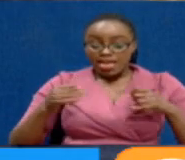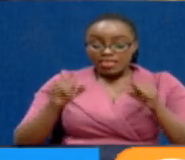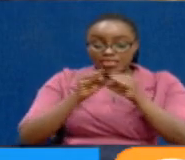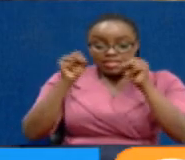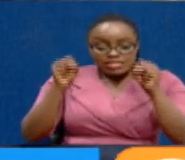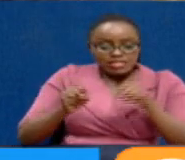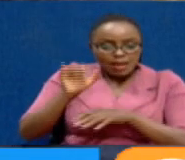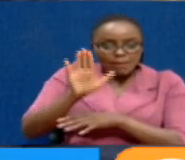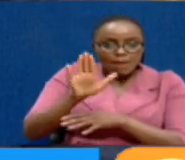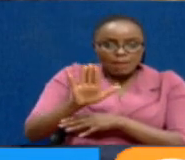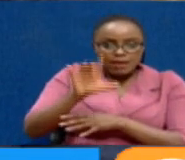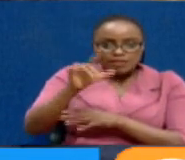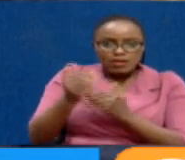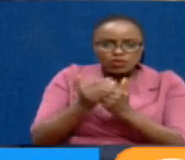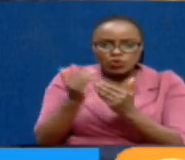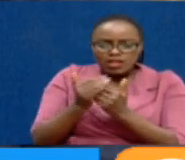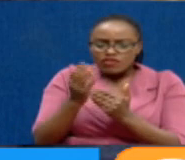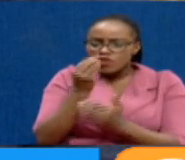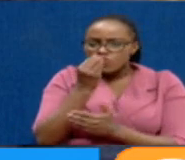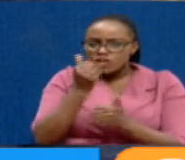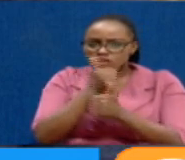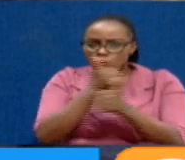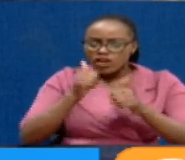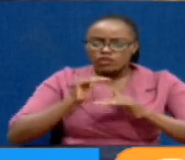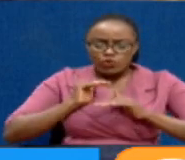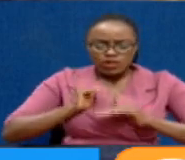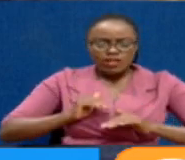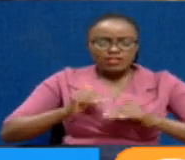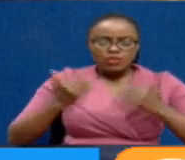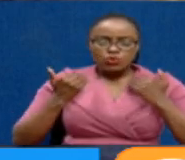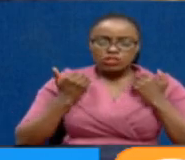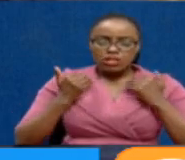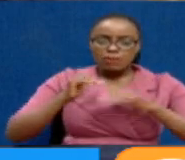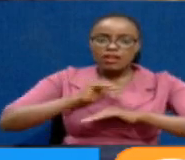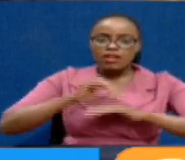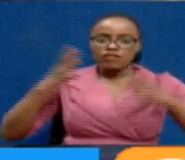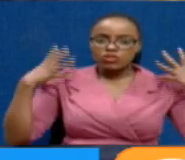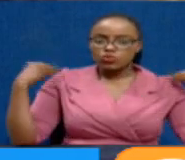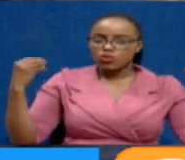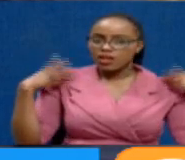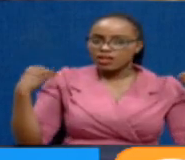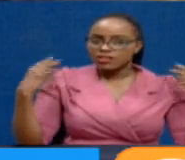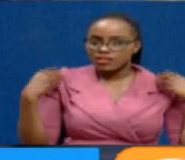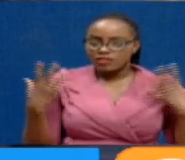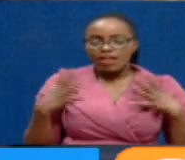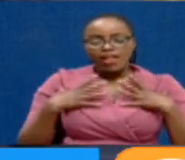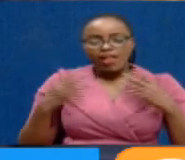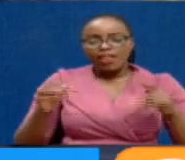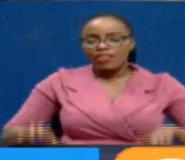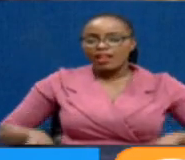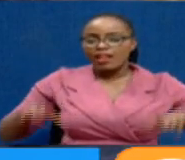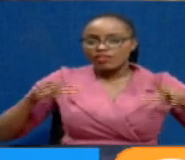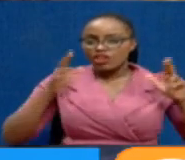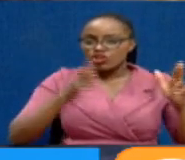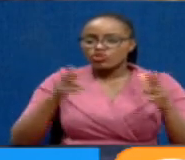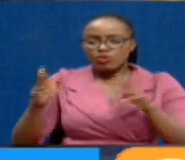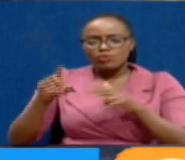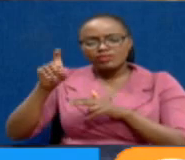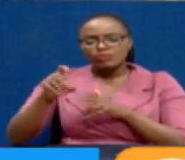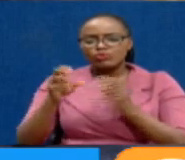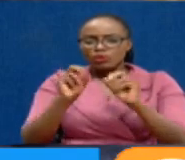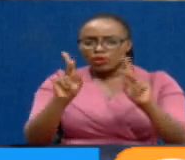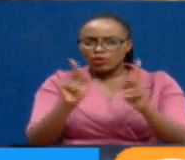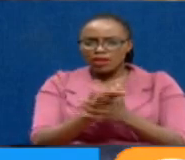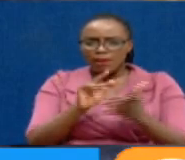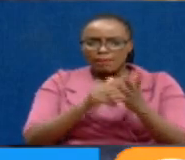usually... You should take care of it. If you eat well, rest enough, sleep enough, exercise, and do generally healthy living, you should be okay. Of